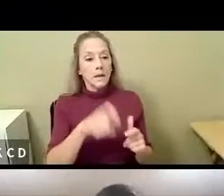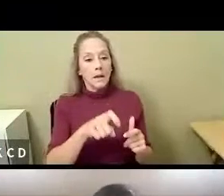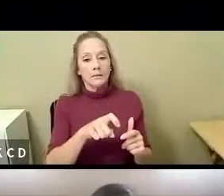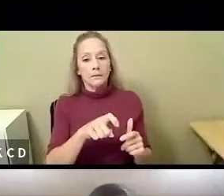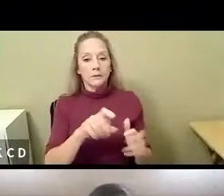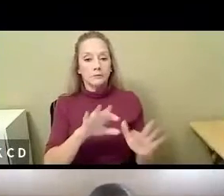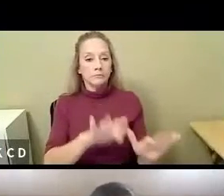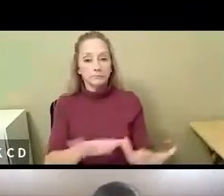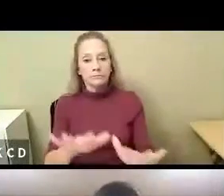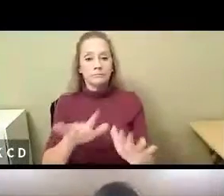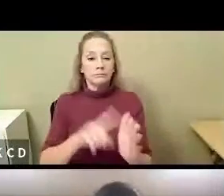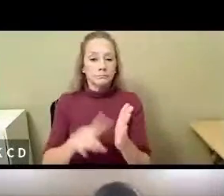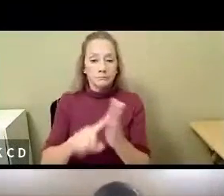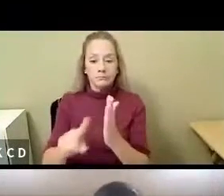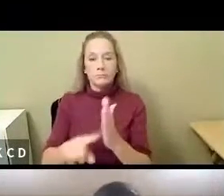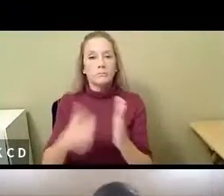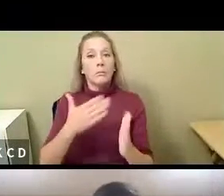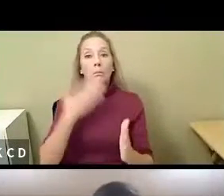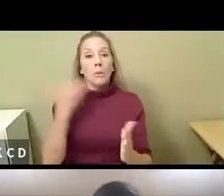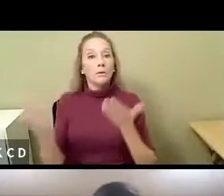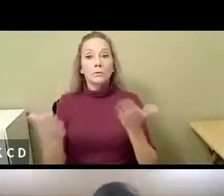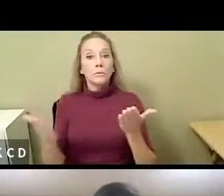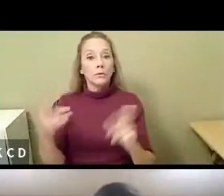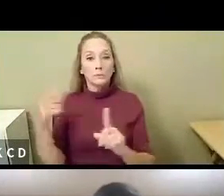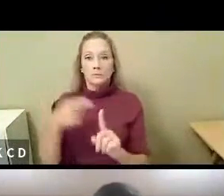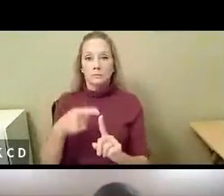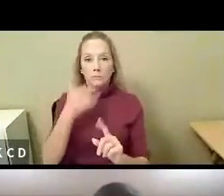get better service by calling 311.